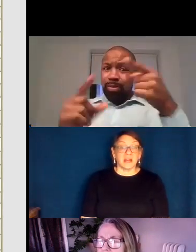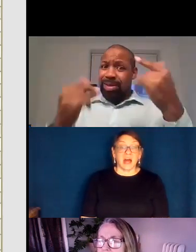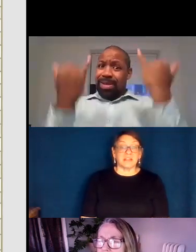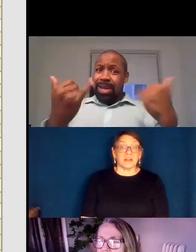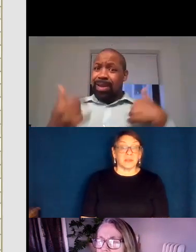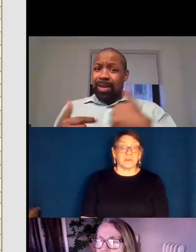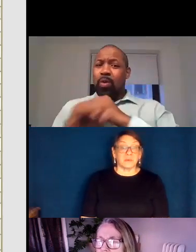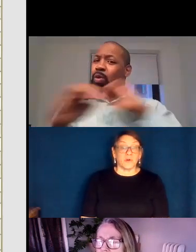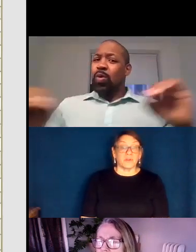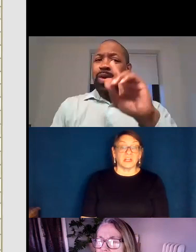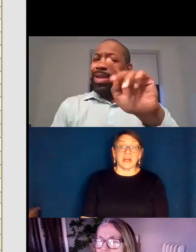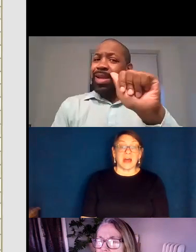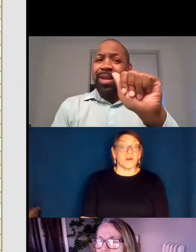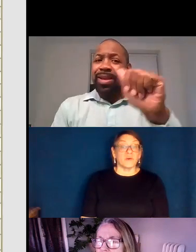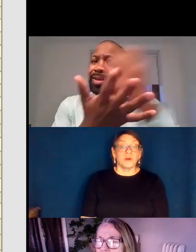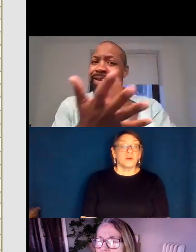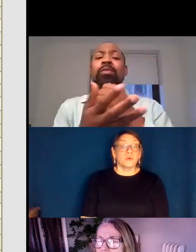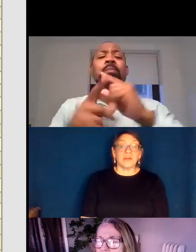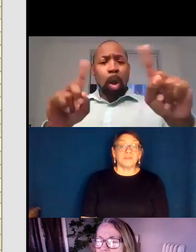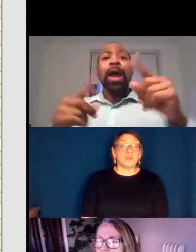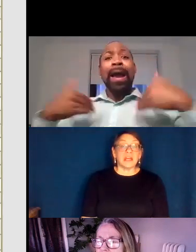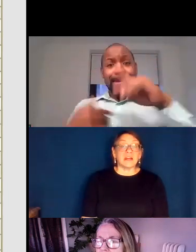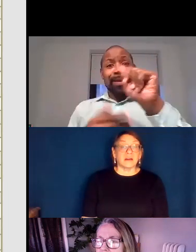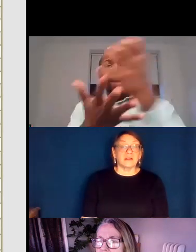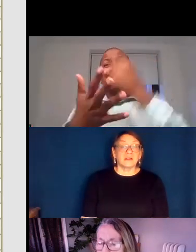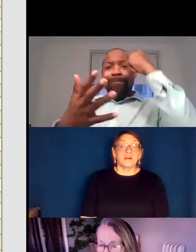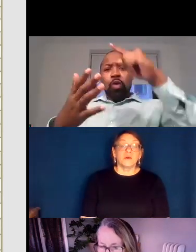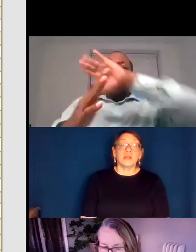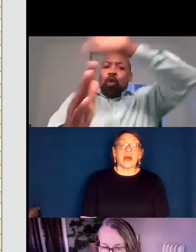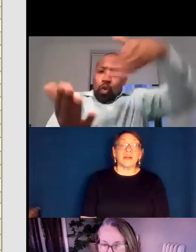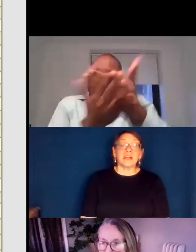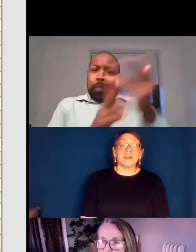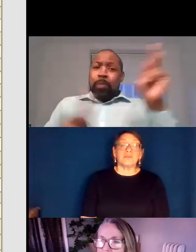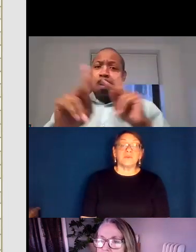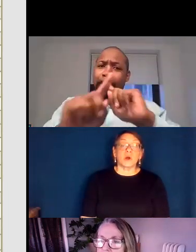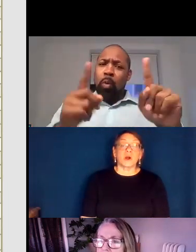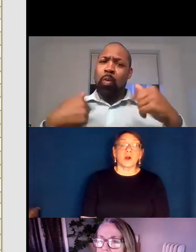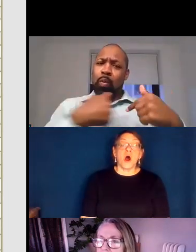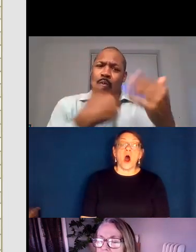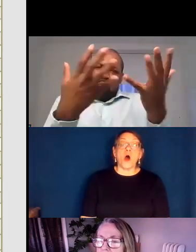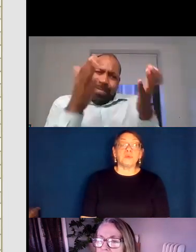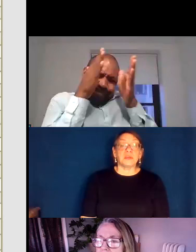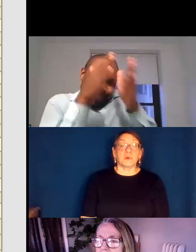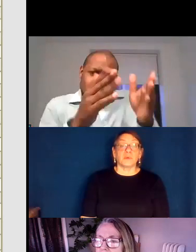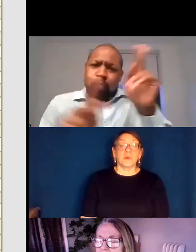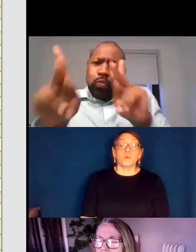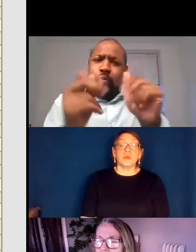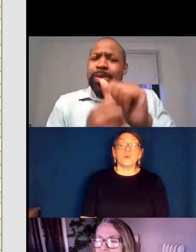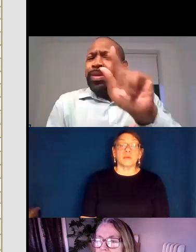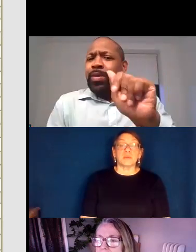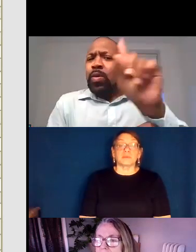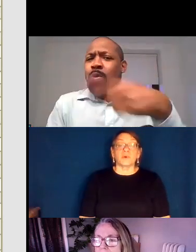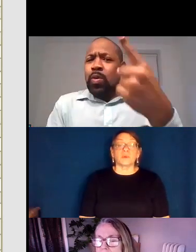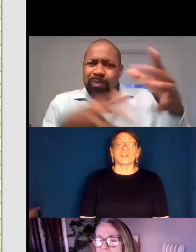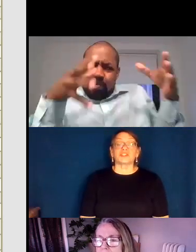have had high death rates from COVID, and now we have no data. We had data for all people, but we